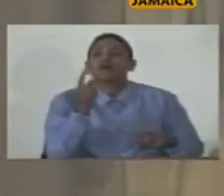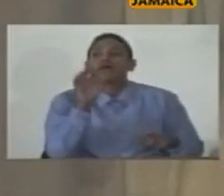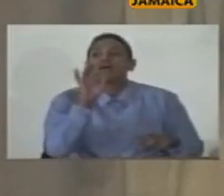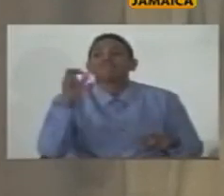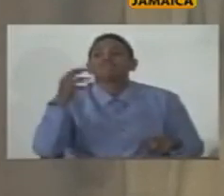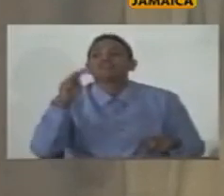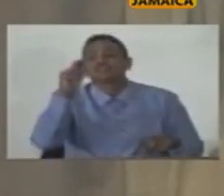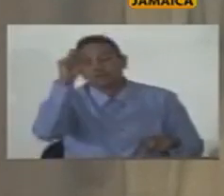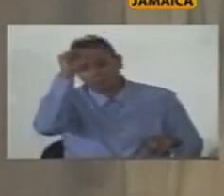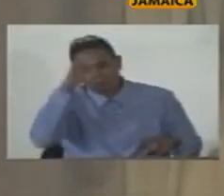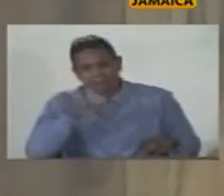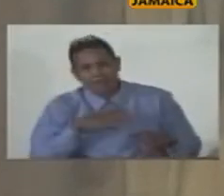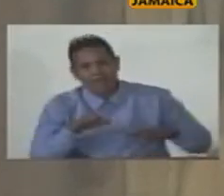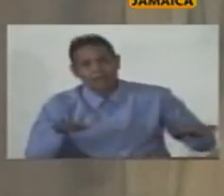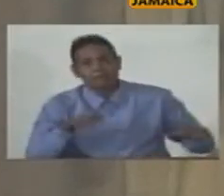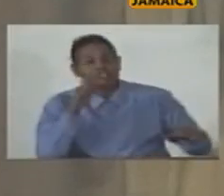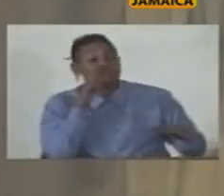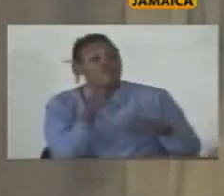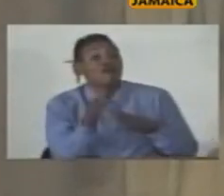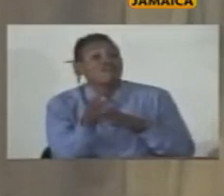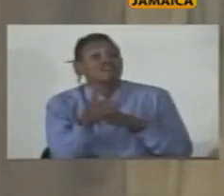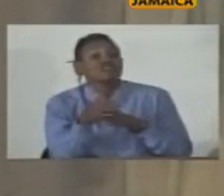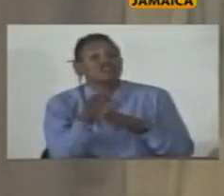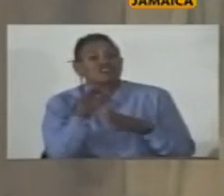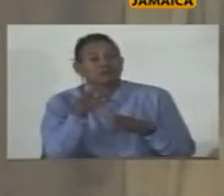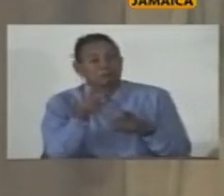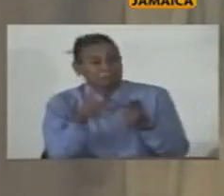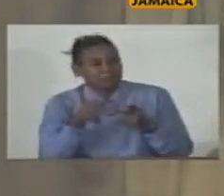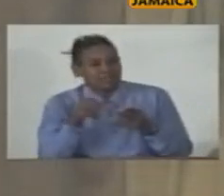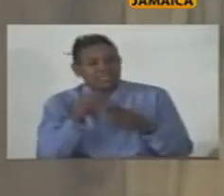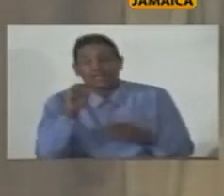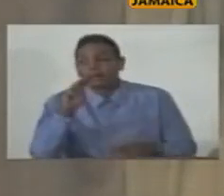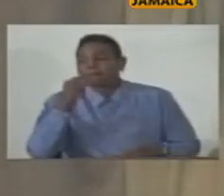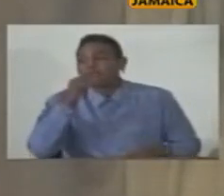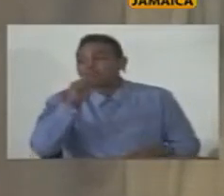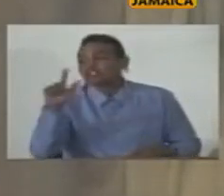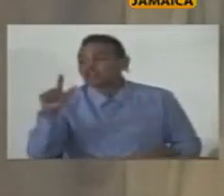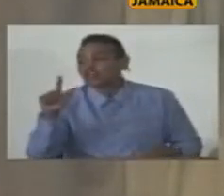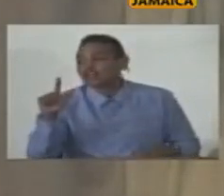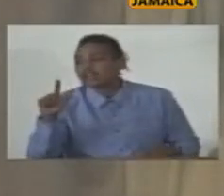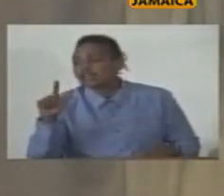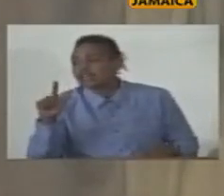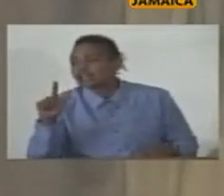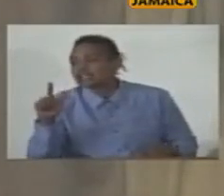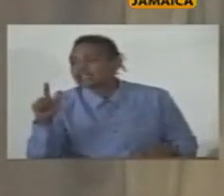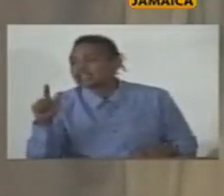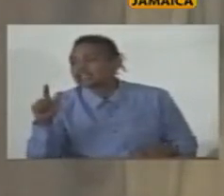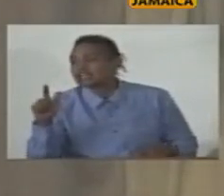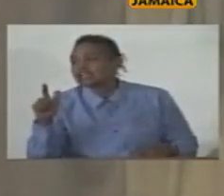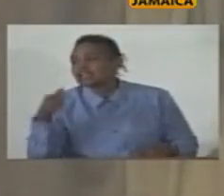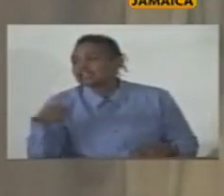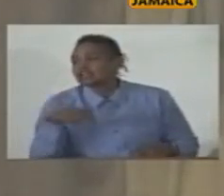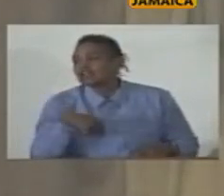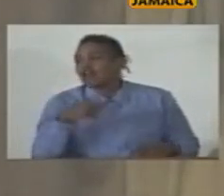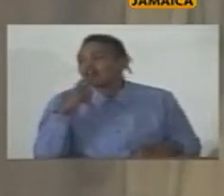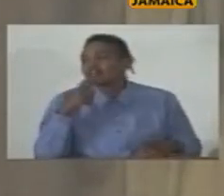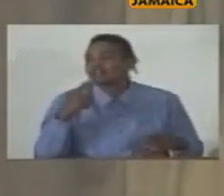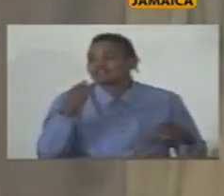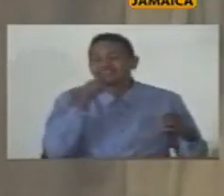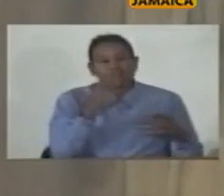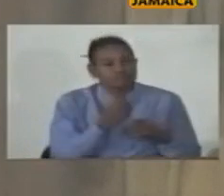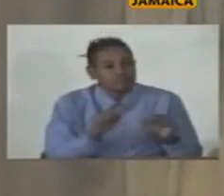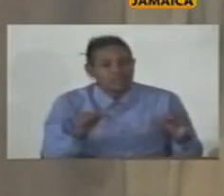Beach for our fisher folks in Manchiniel to replace the one that was completely dilapidated, unsafe